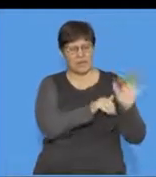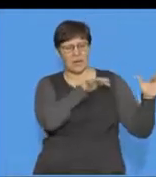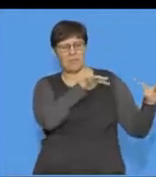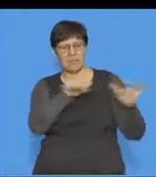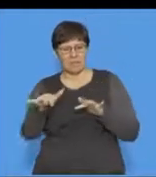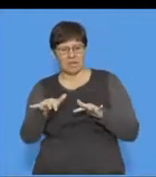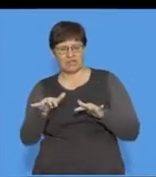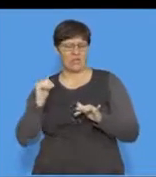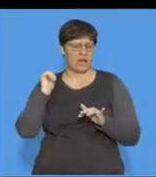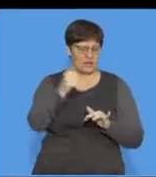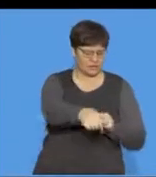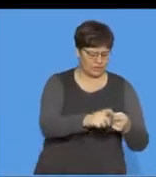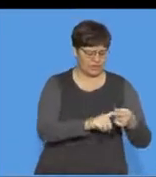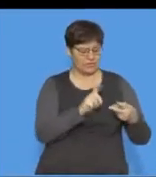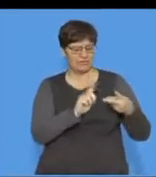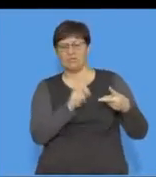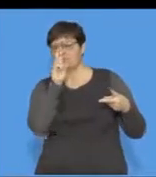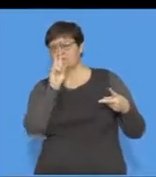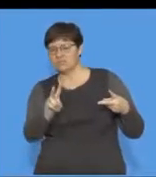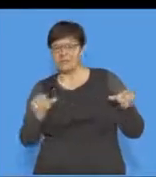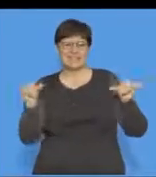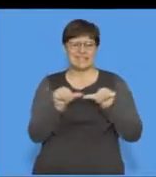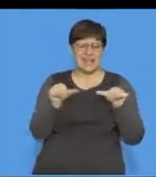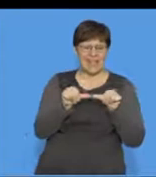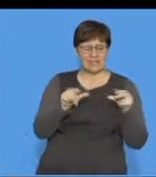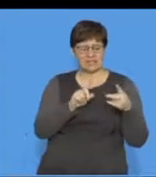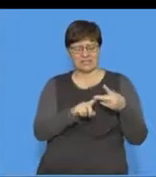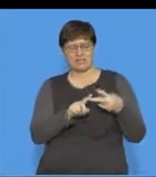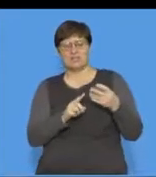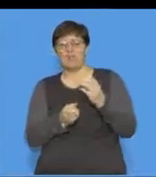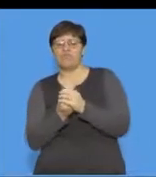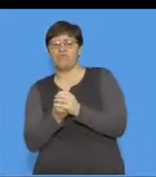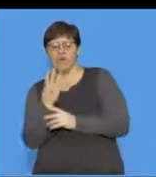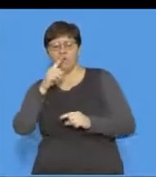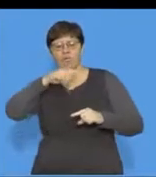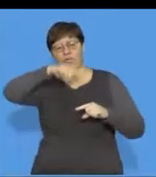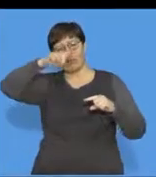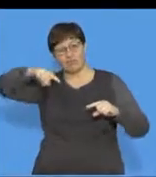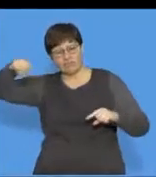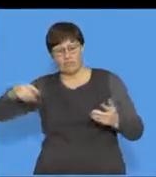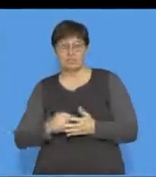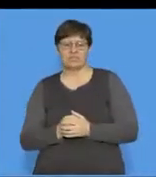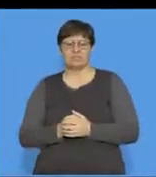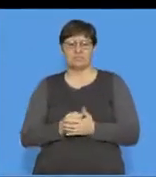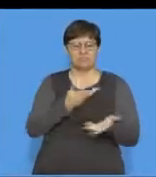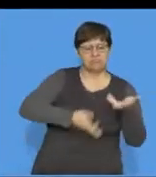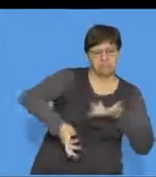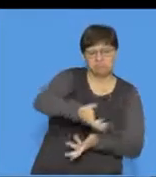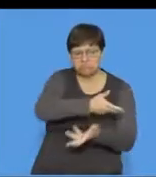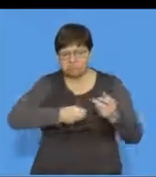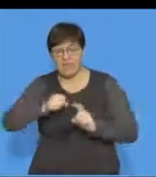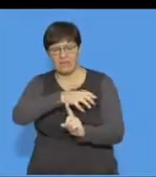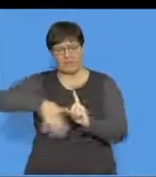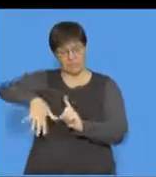population ecology. We've looked at population size, growth curves, interactions in the environment,